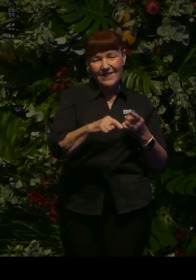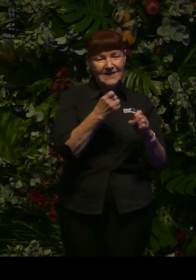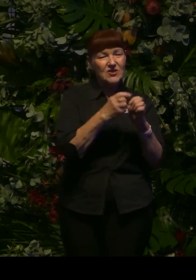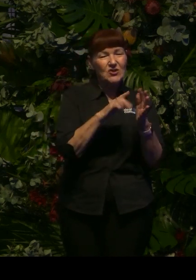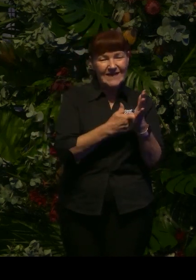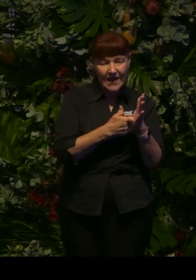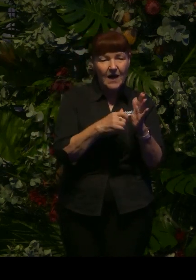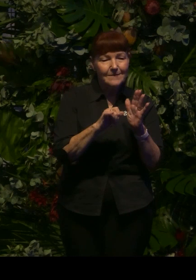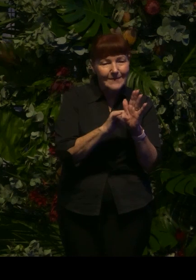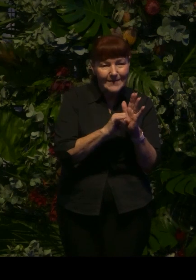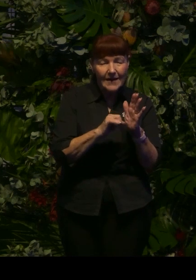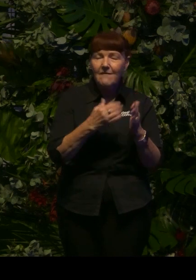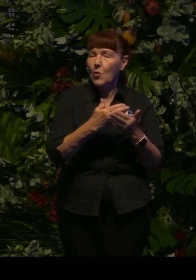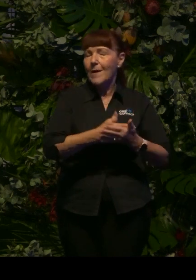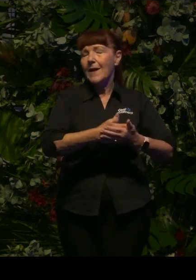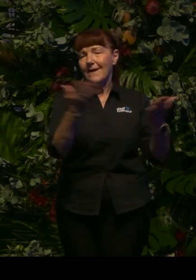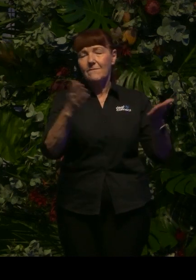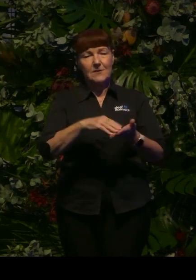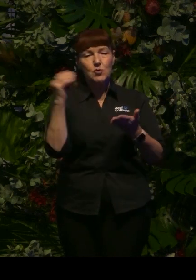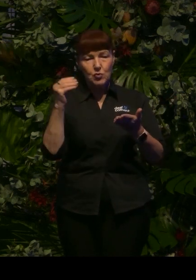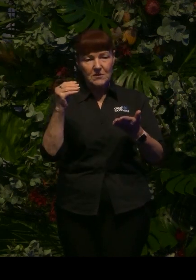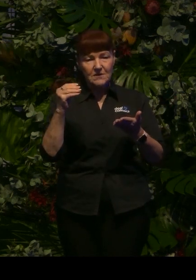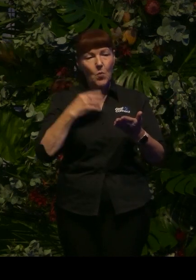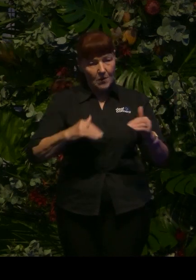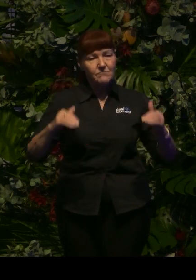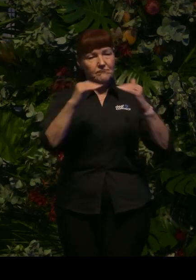orientation. It's for every student.